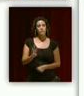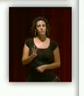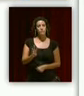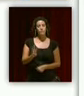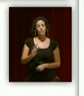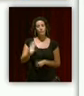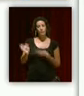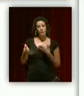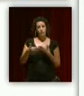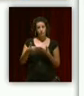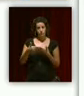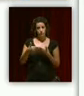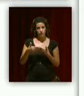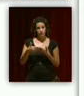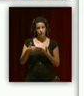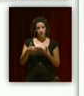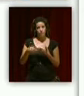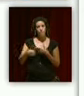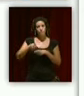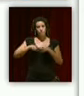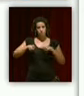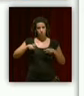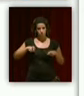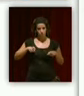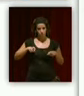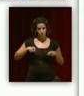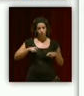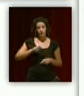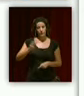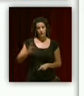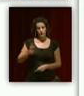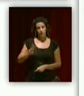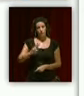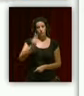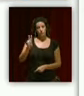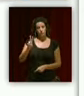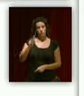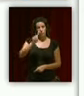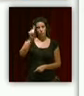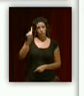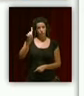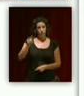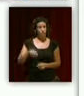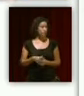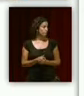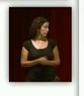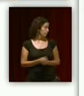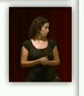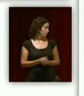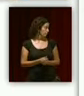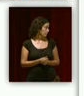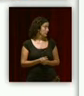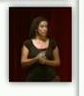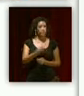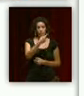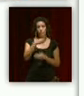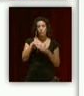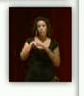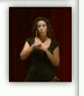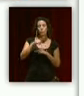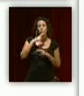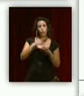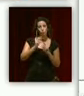from 1 to 2 to 3, thus introducing close the clamp option, and then go backwards 3 to 2, 2